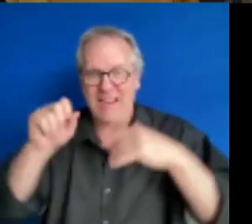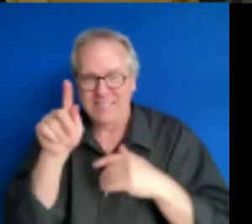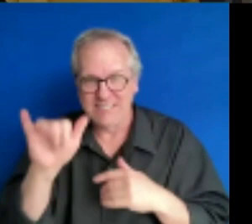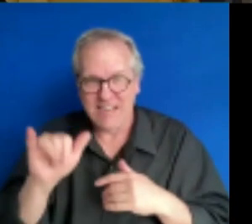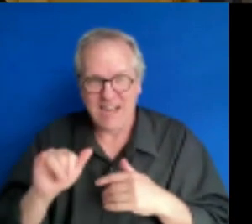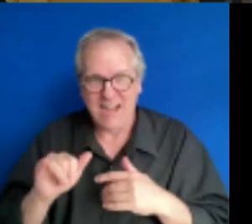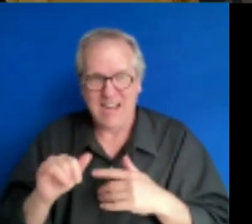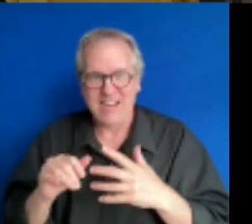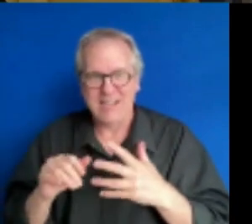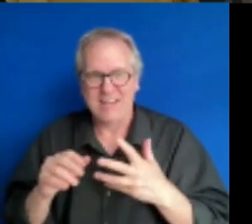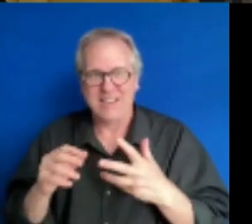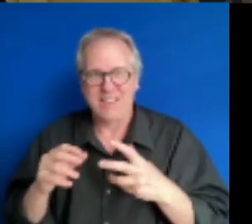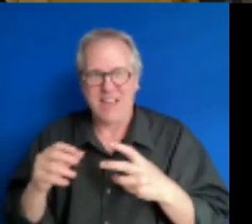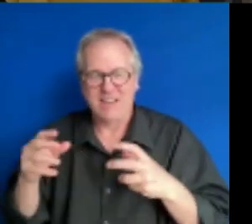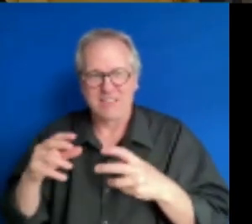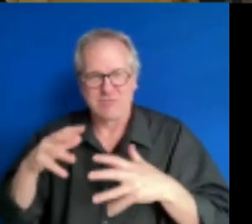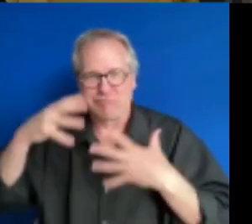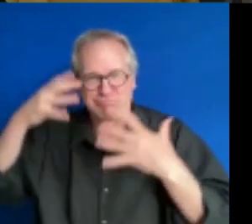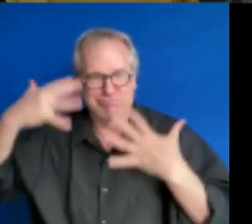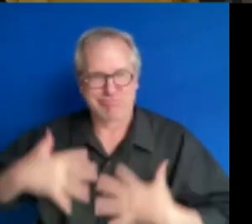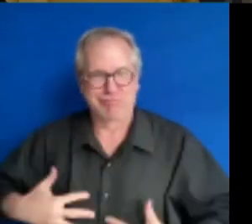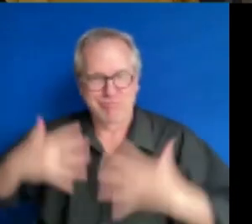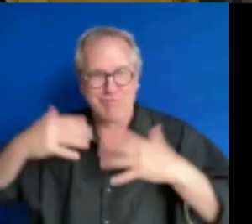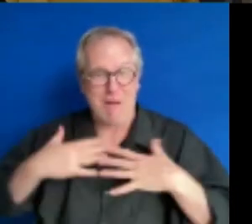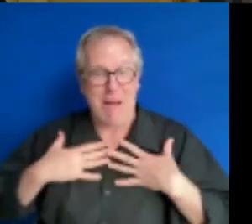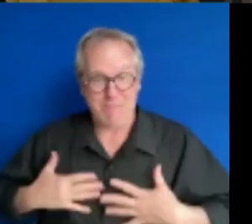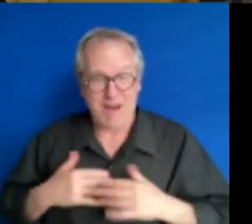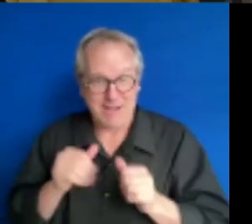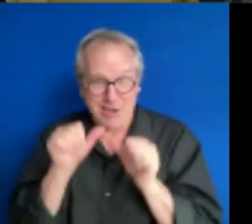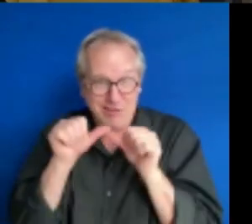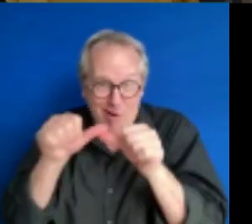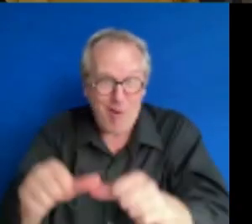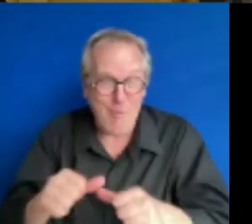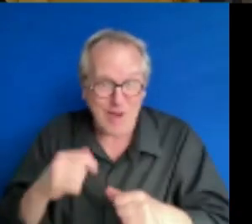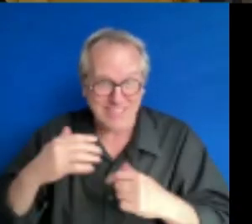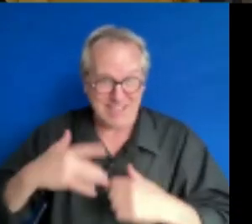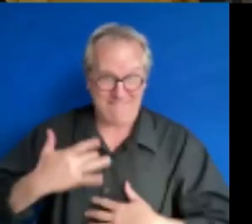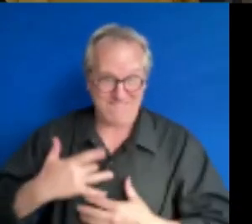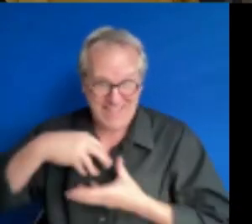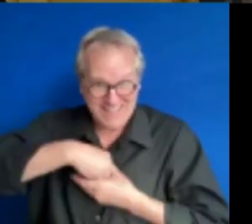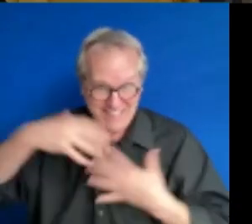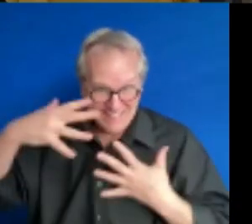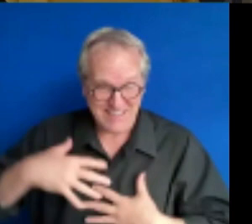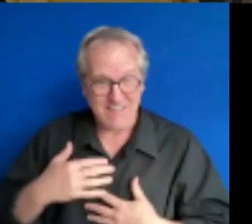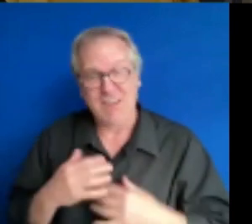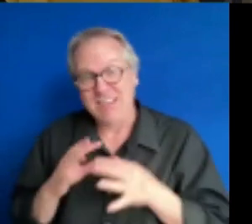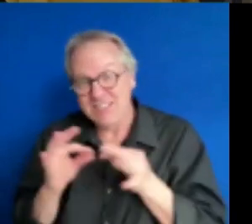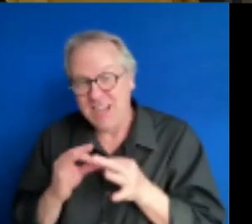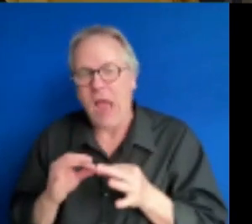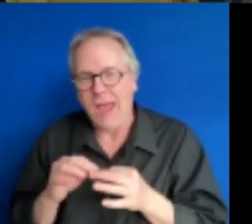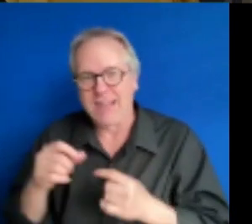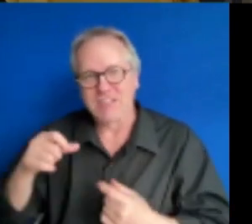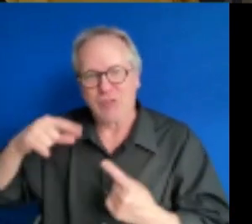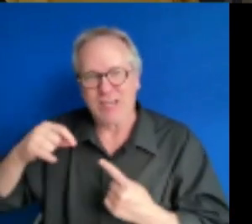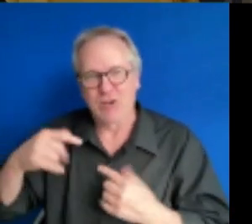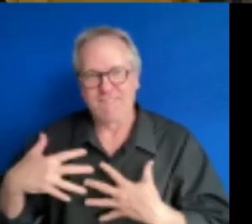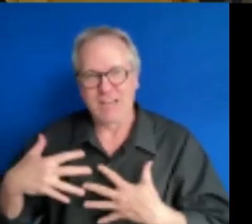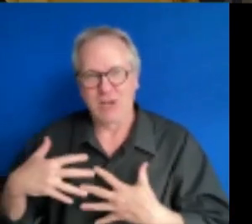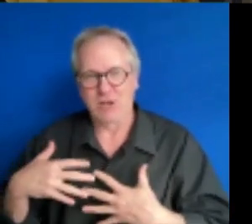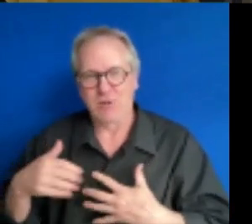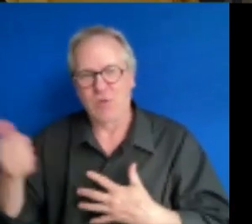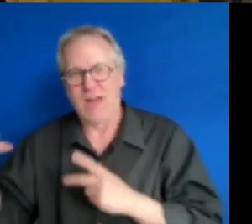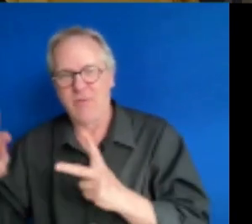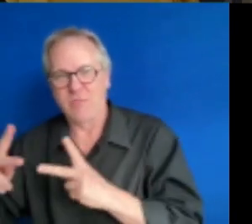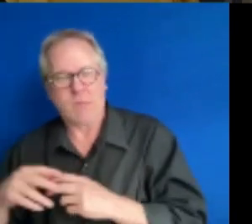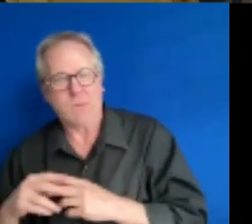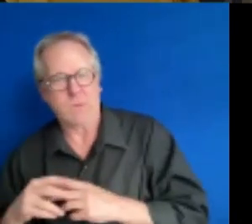of rips and roars through my body pretty constantly, you know, that then can trigger a fear in other